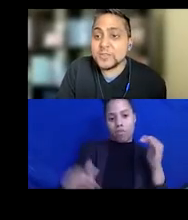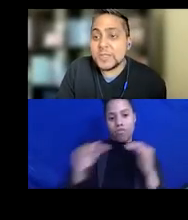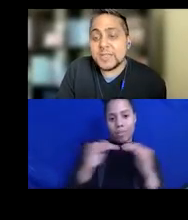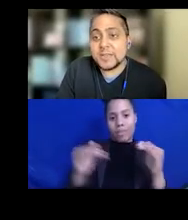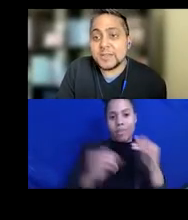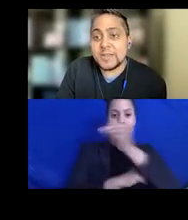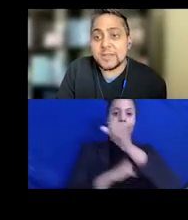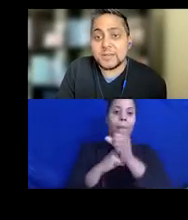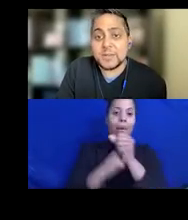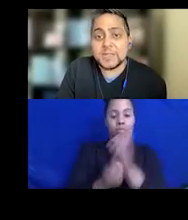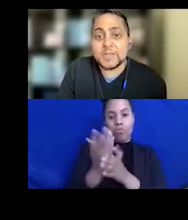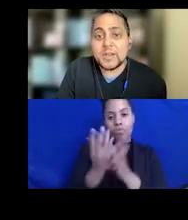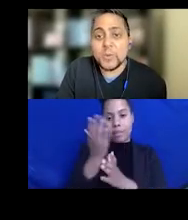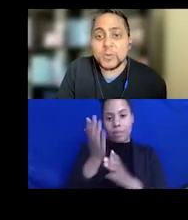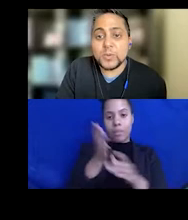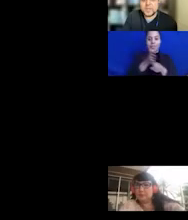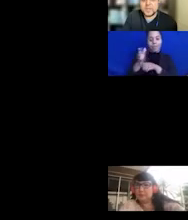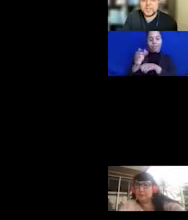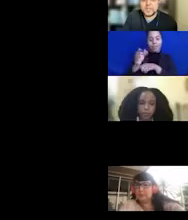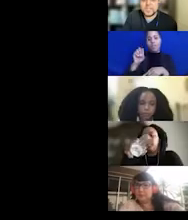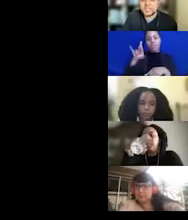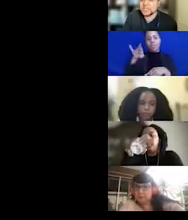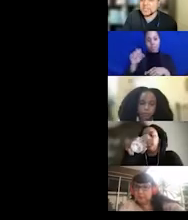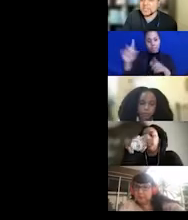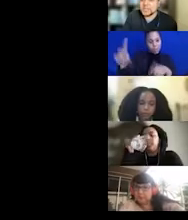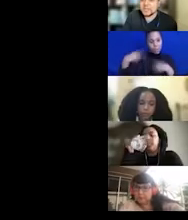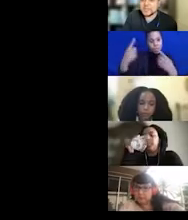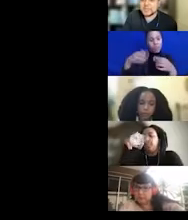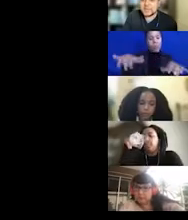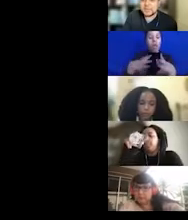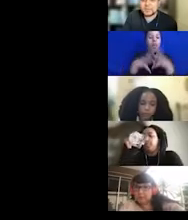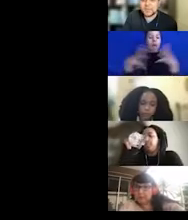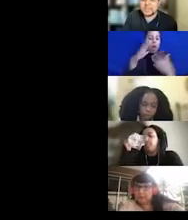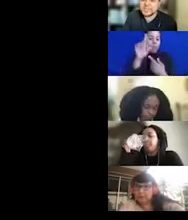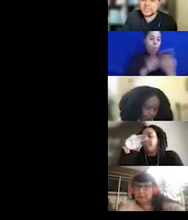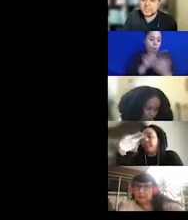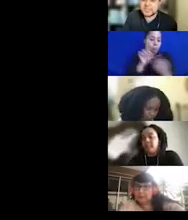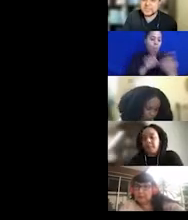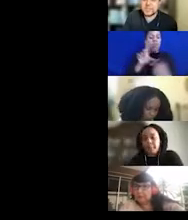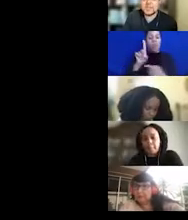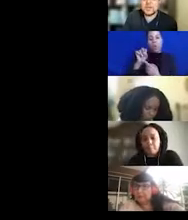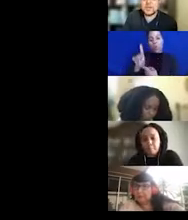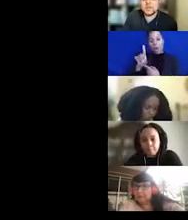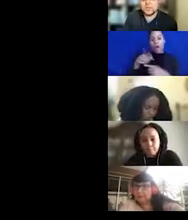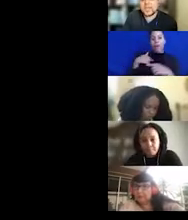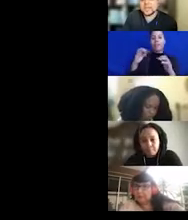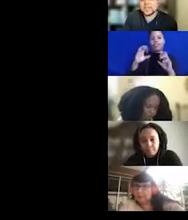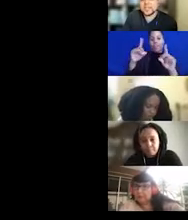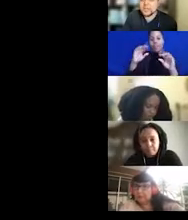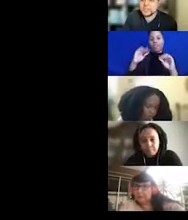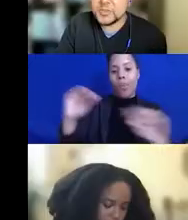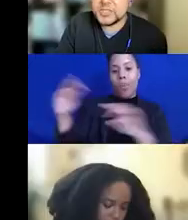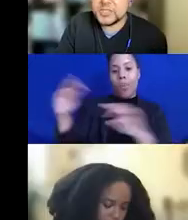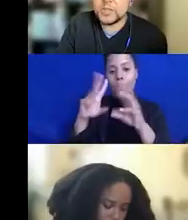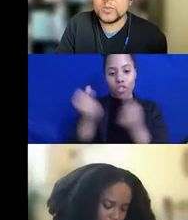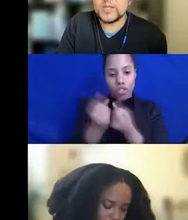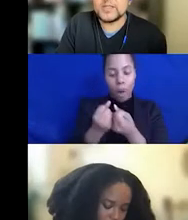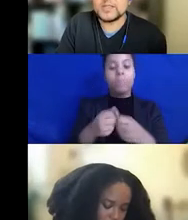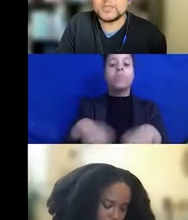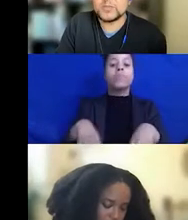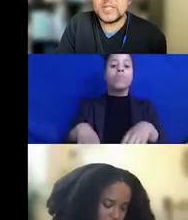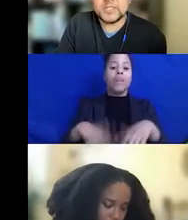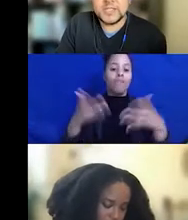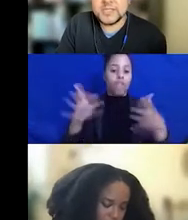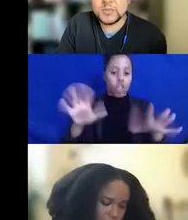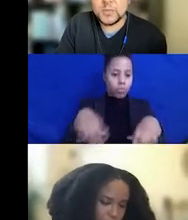been doing a lot of 101 education workshops in the series. We had an Ecarceration 101,